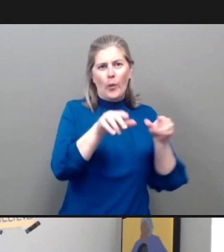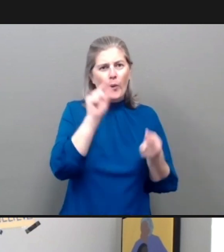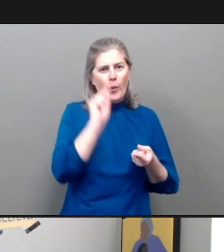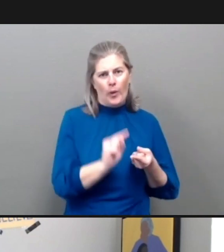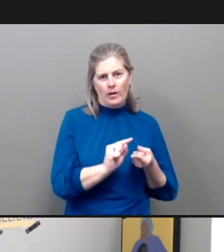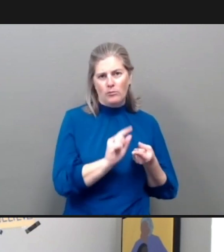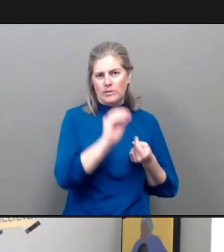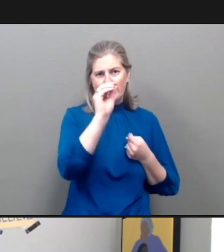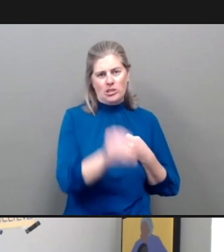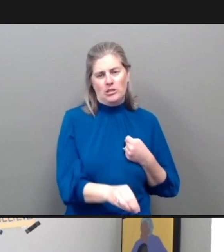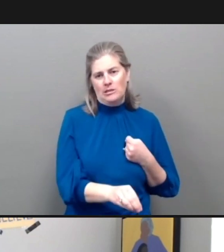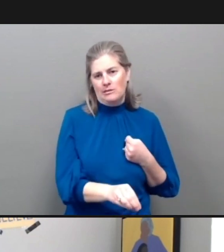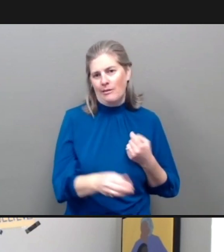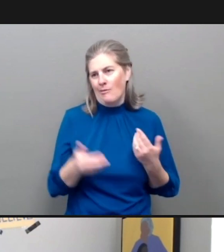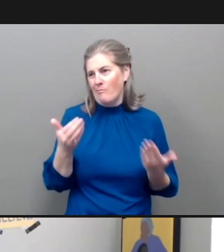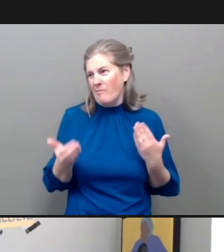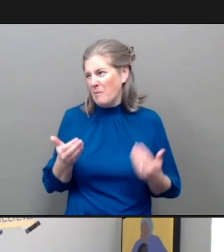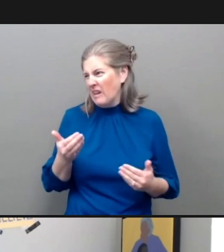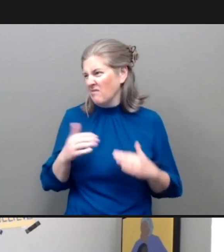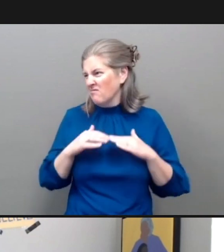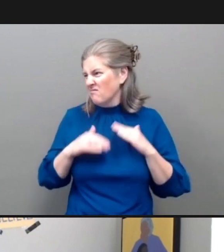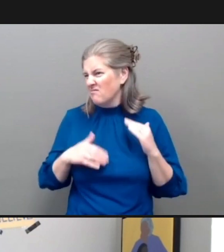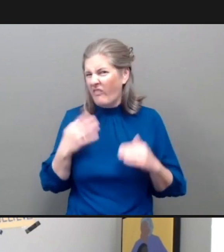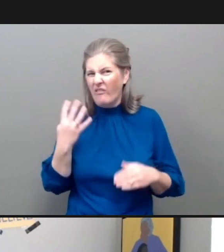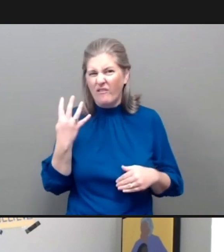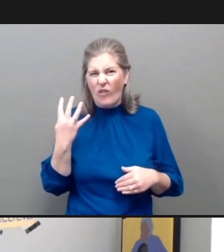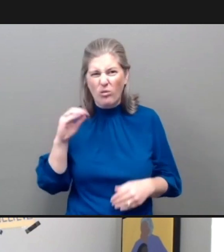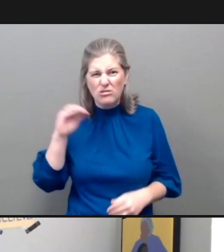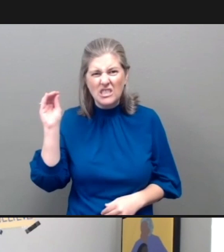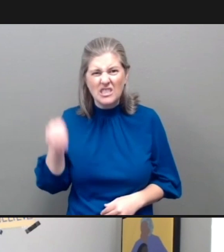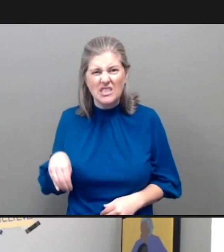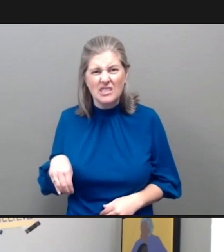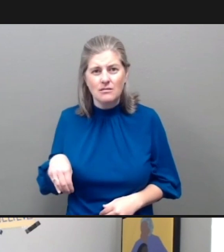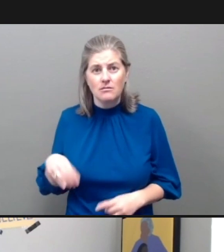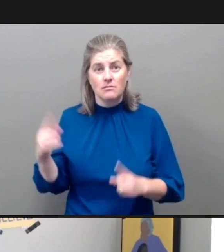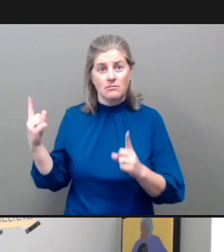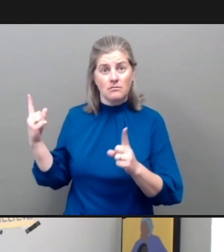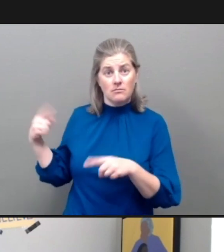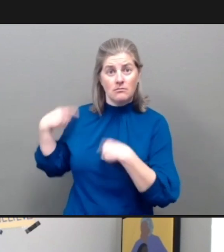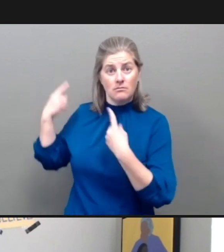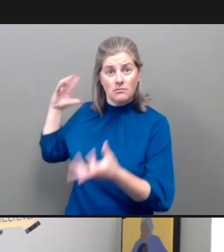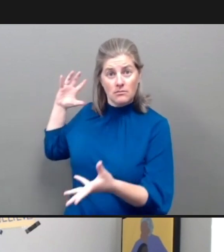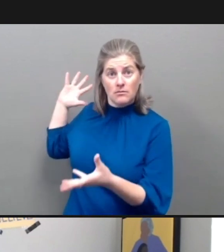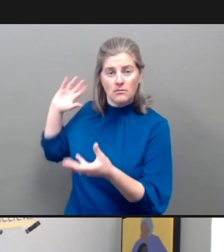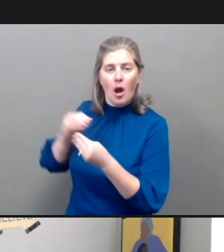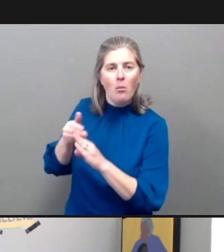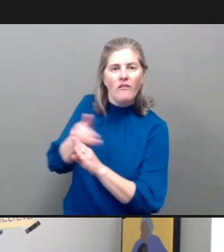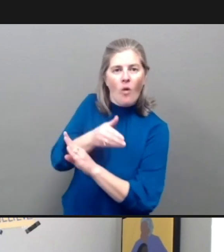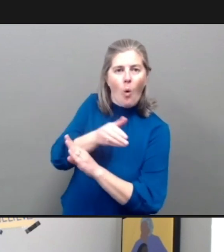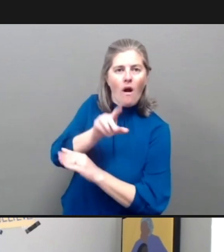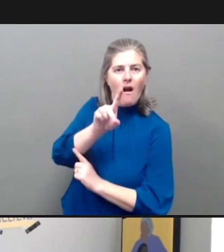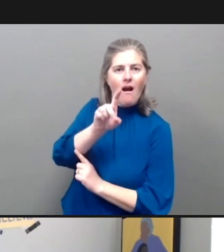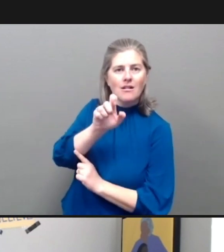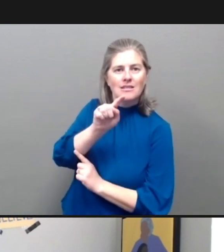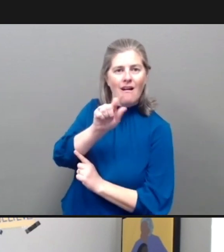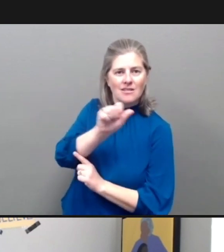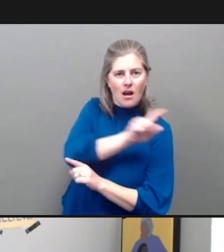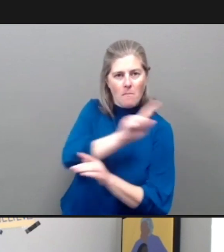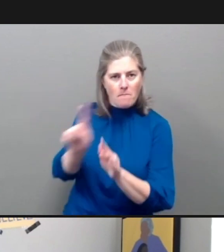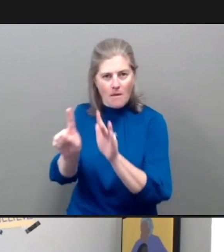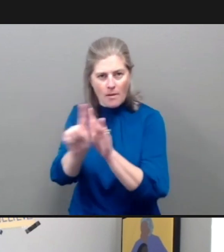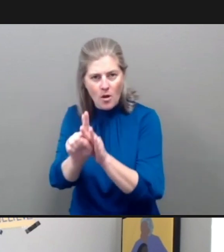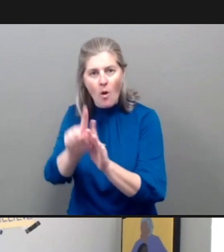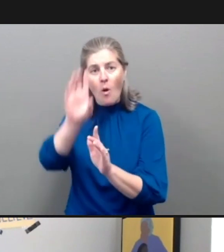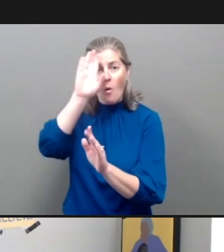low, maybe like 4%. And historical data we have pre-Delta, the infection rate